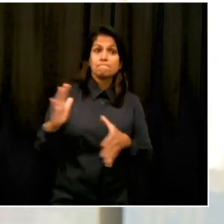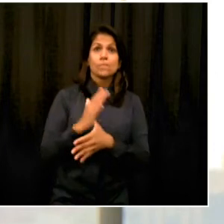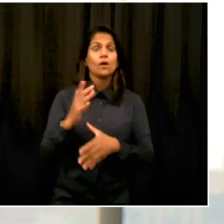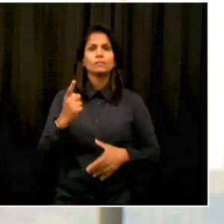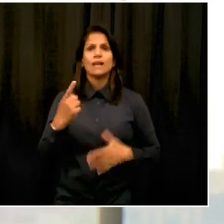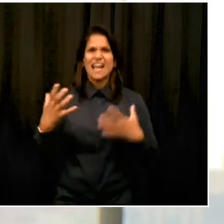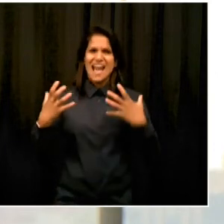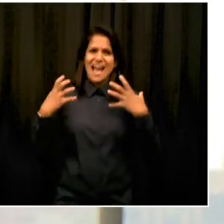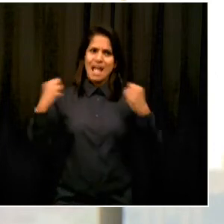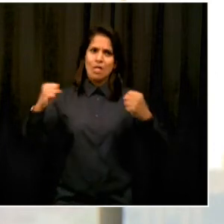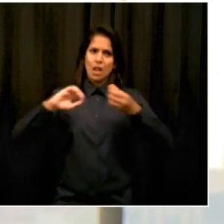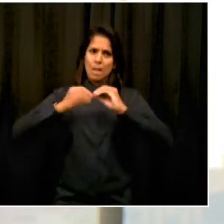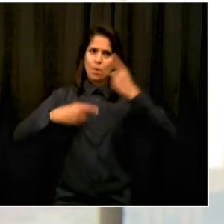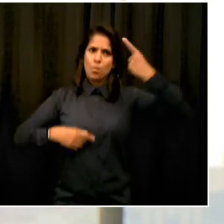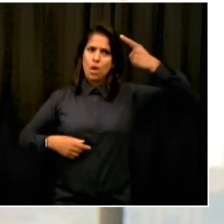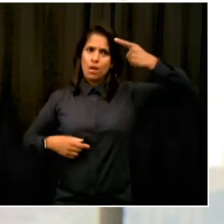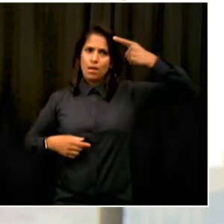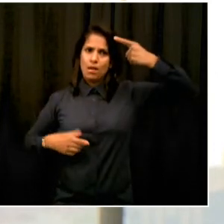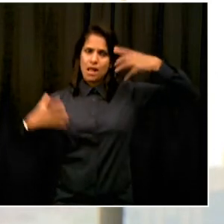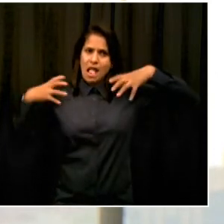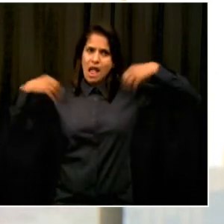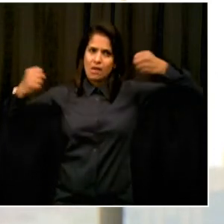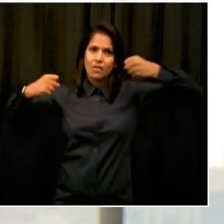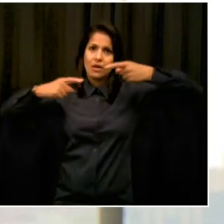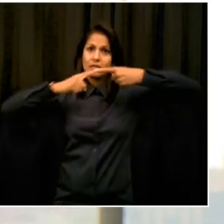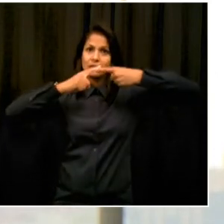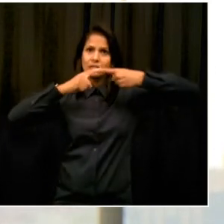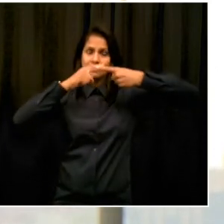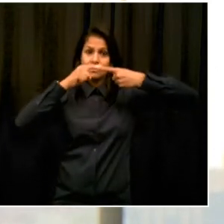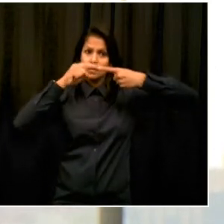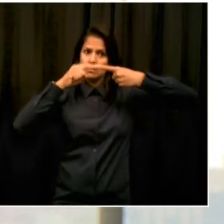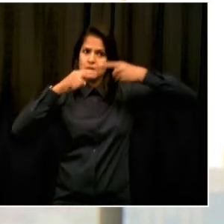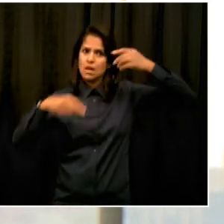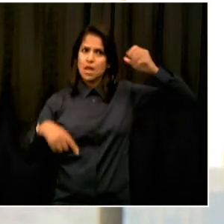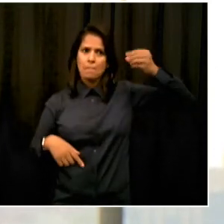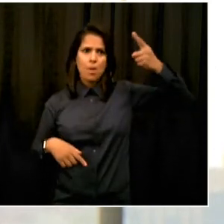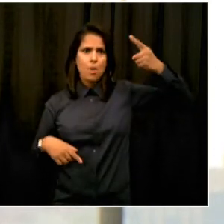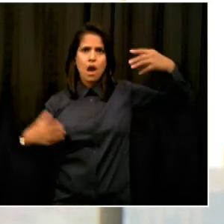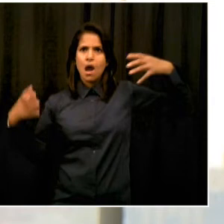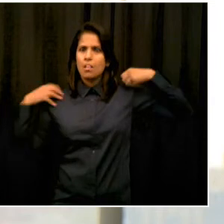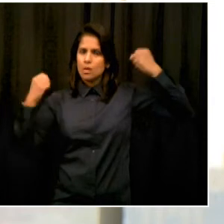That is the indispensable piece of the equation.